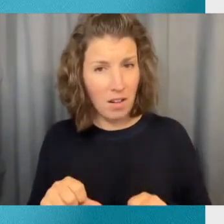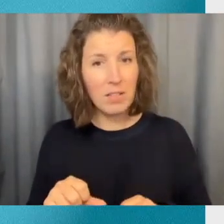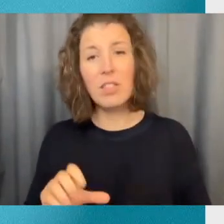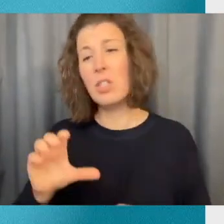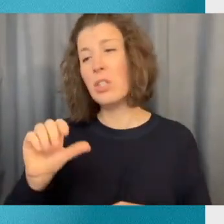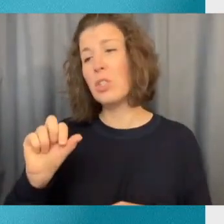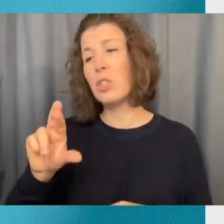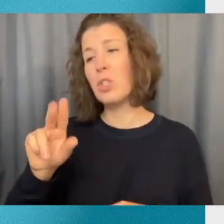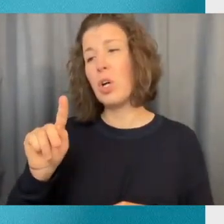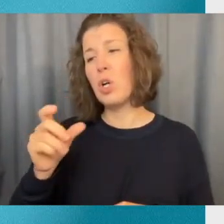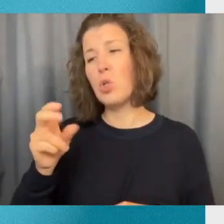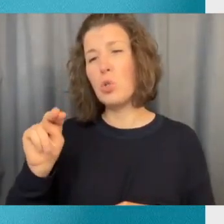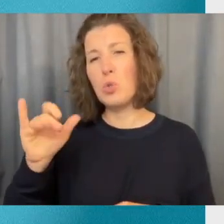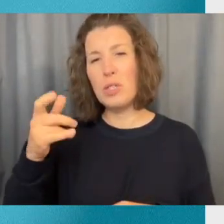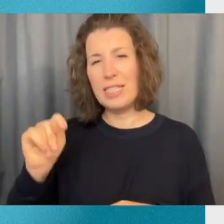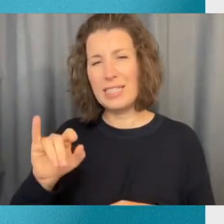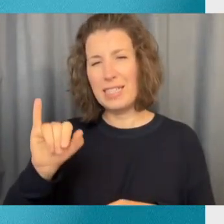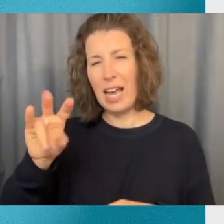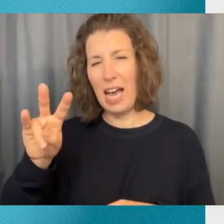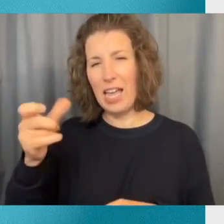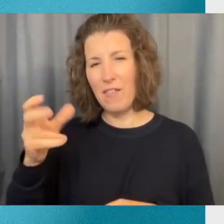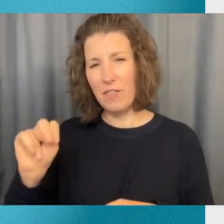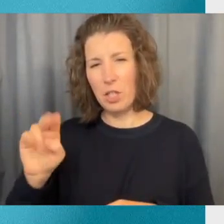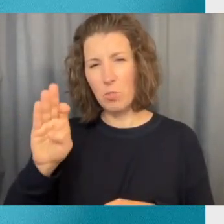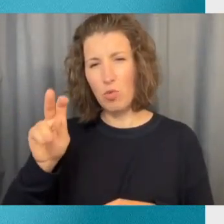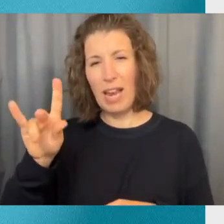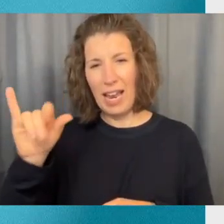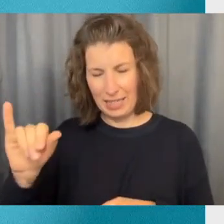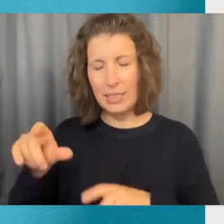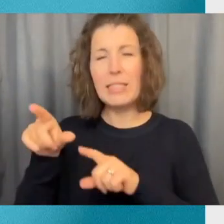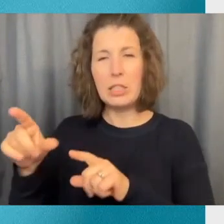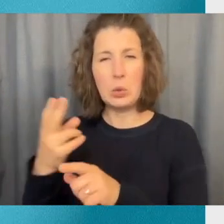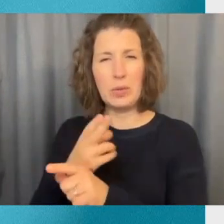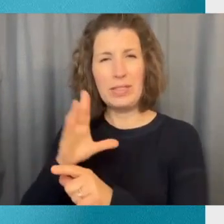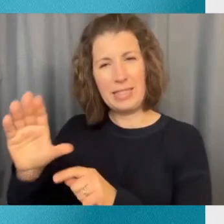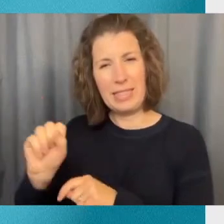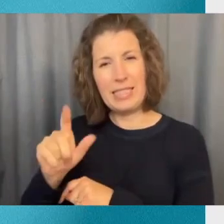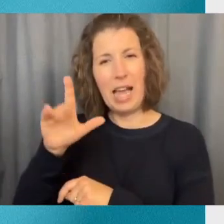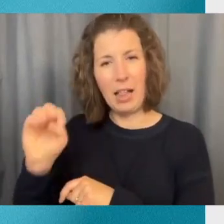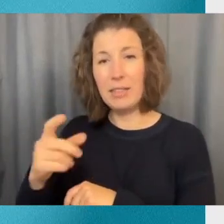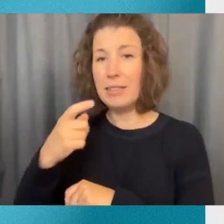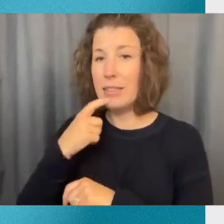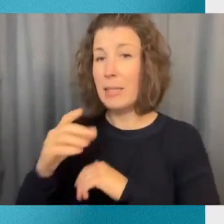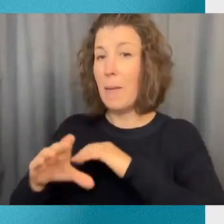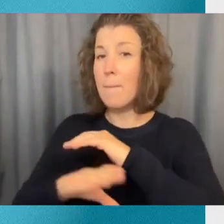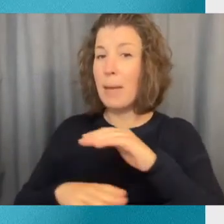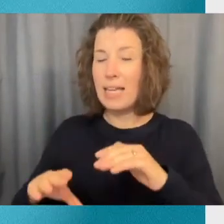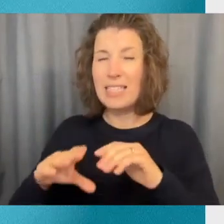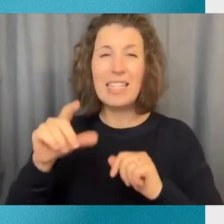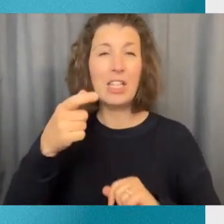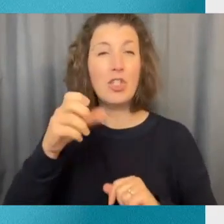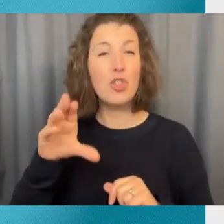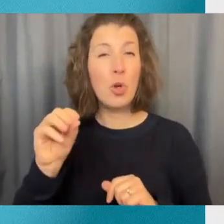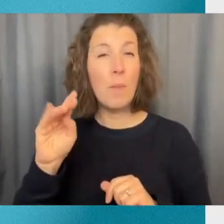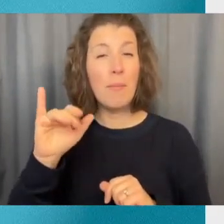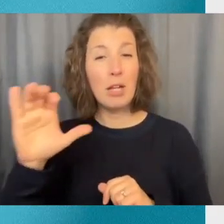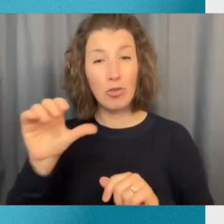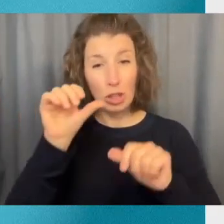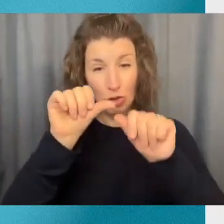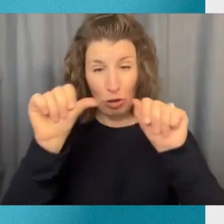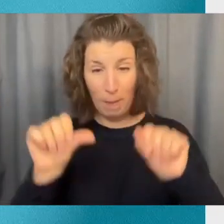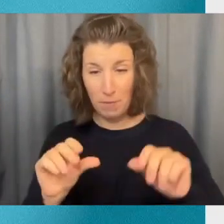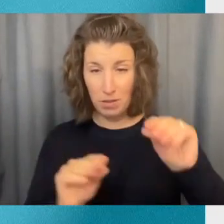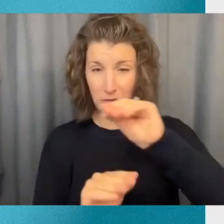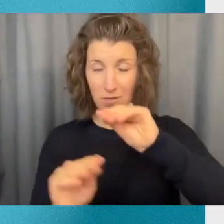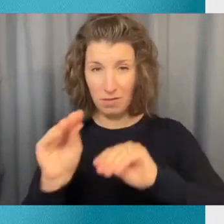Ivan Brunetti, and this is another cartoonist using his style, says that basic geometric shapes work pretty well. Linda